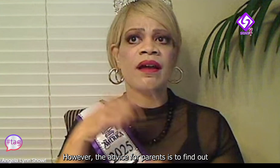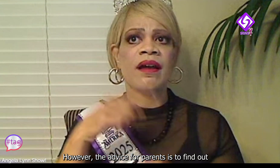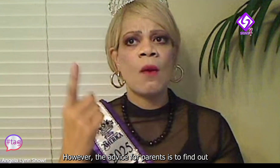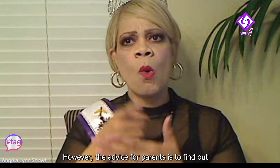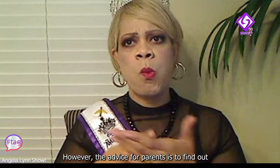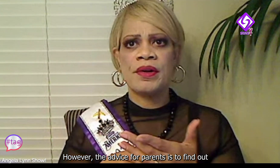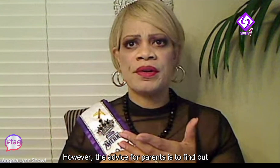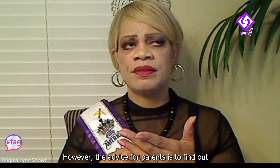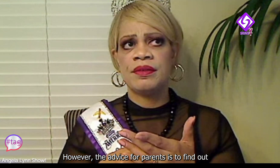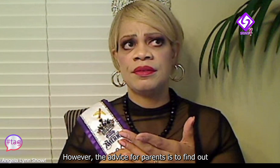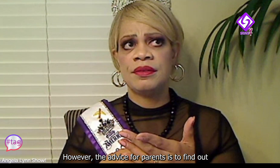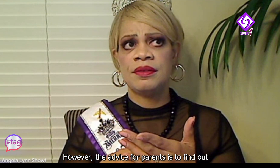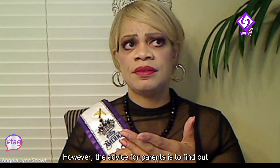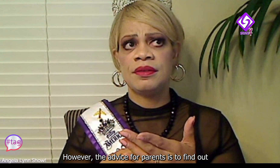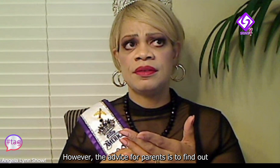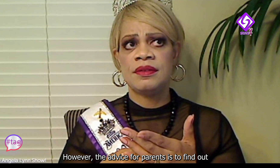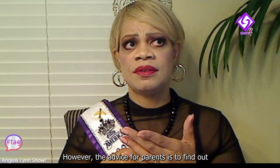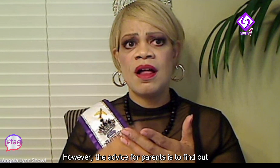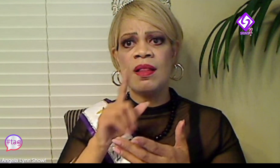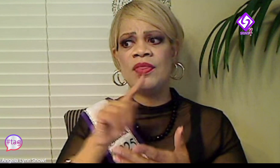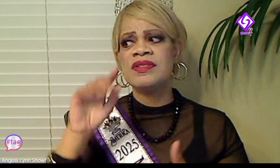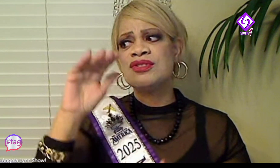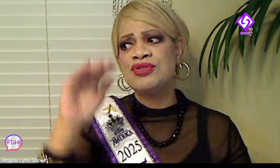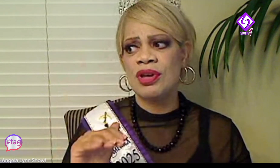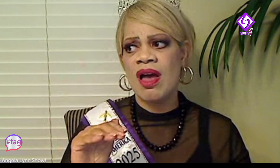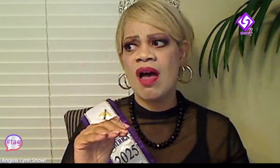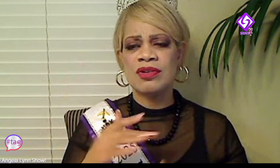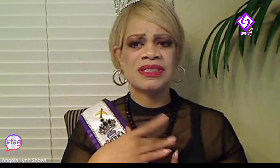However, the advice for parents is to find out